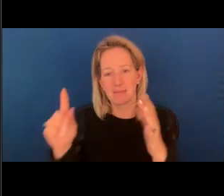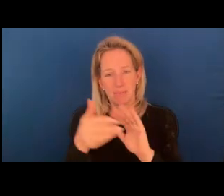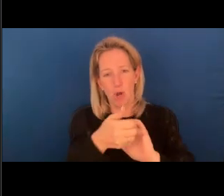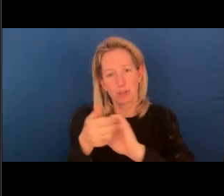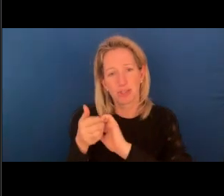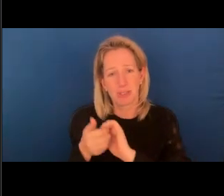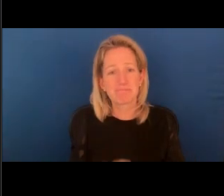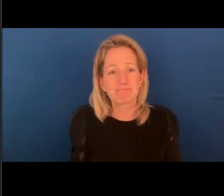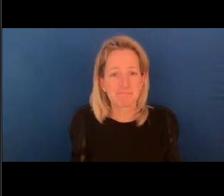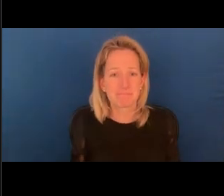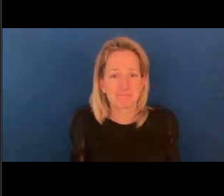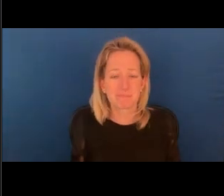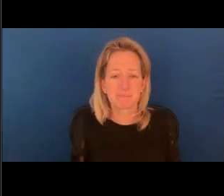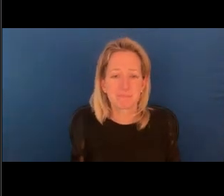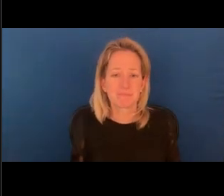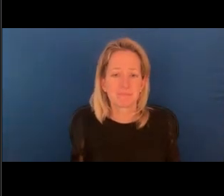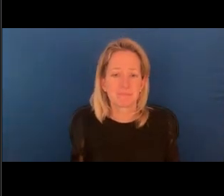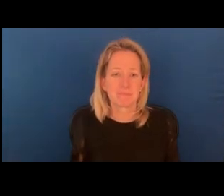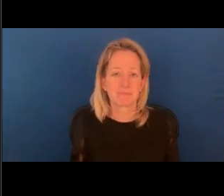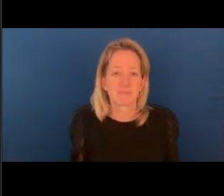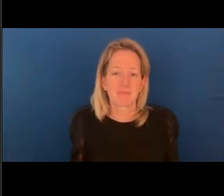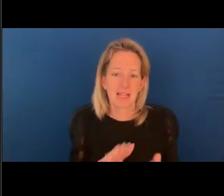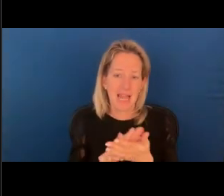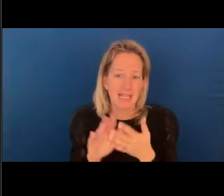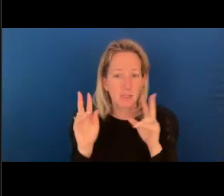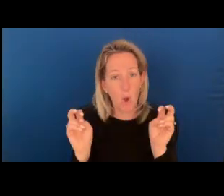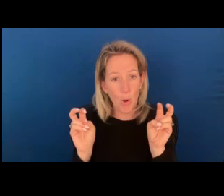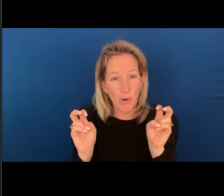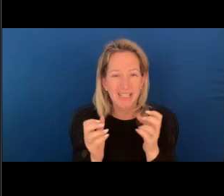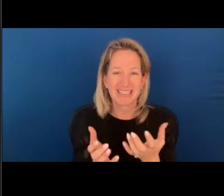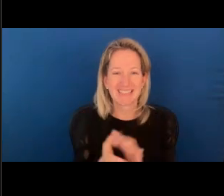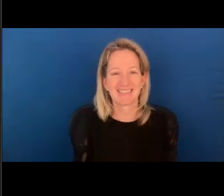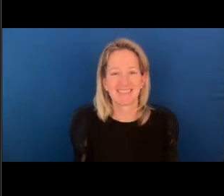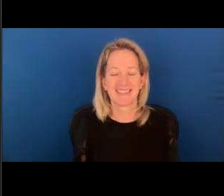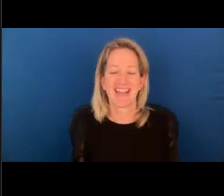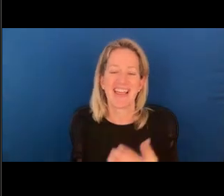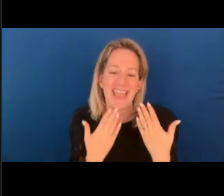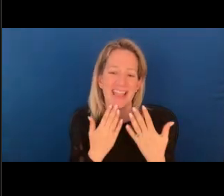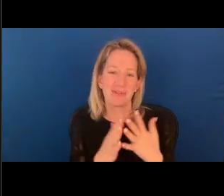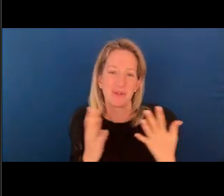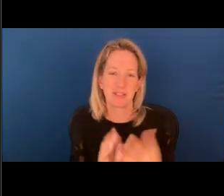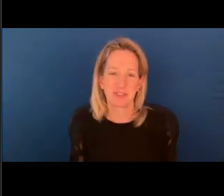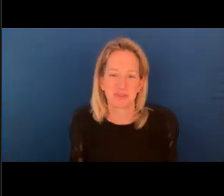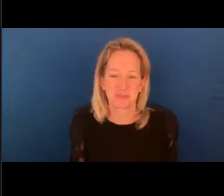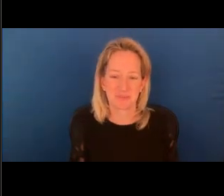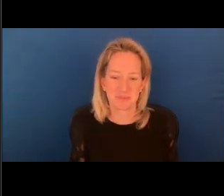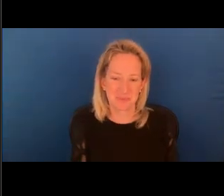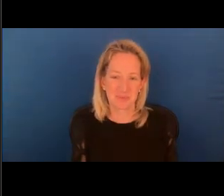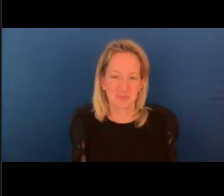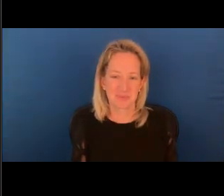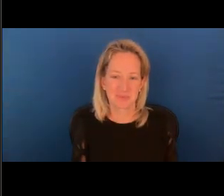a good quote. And then, thank you so much.